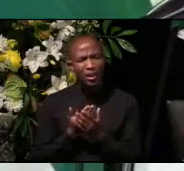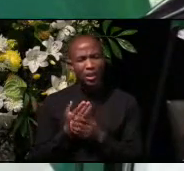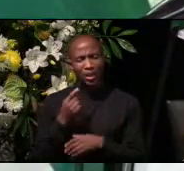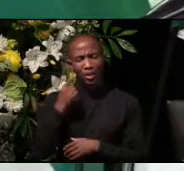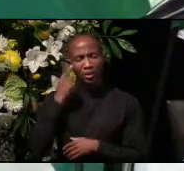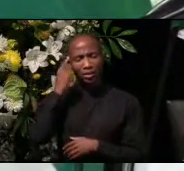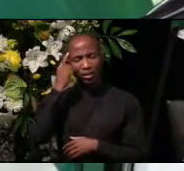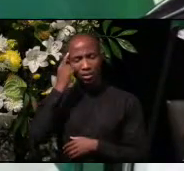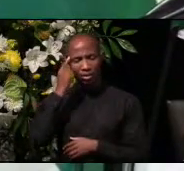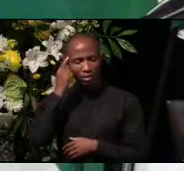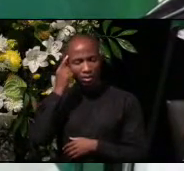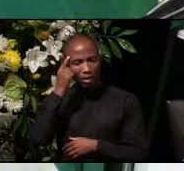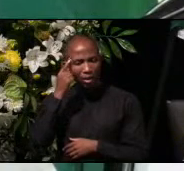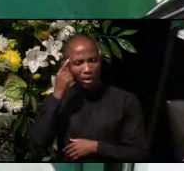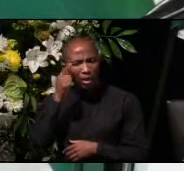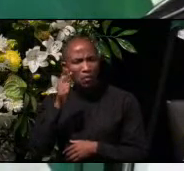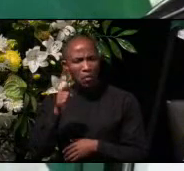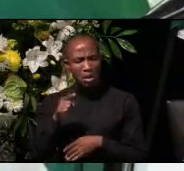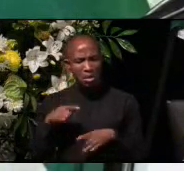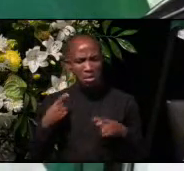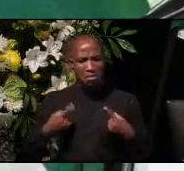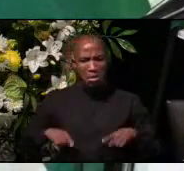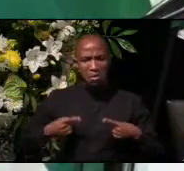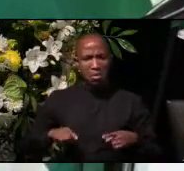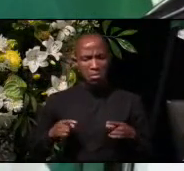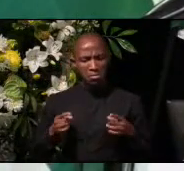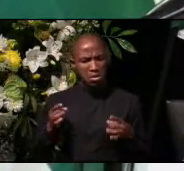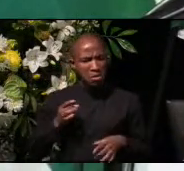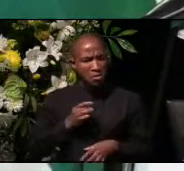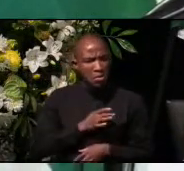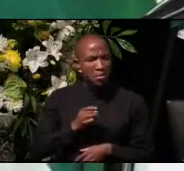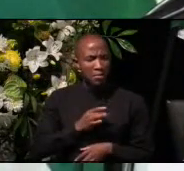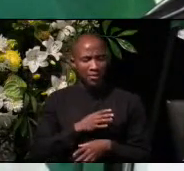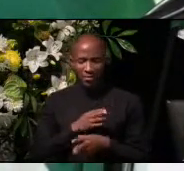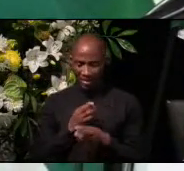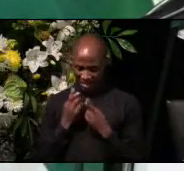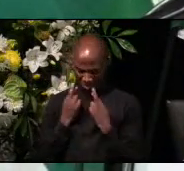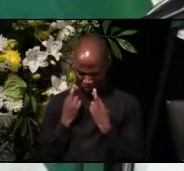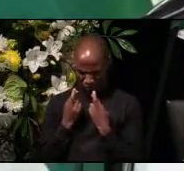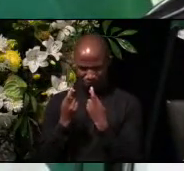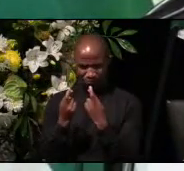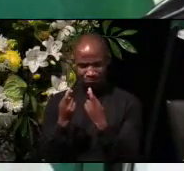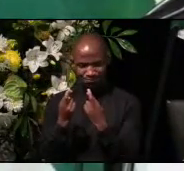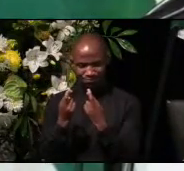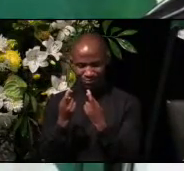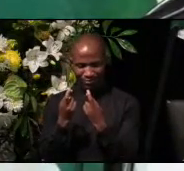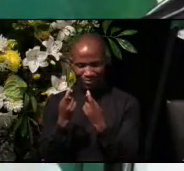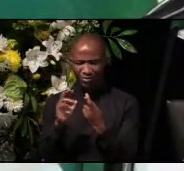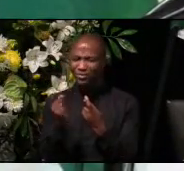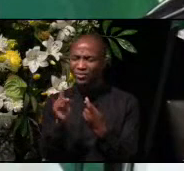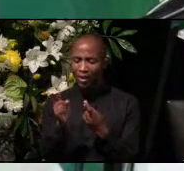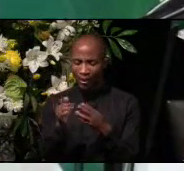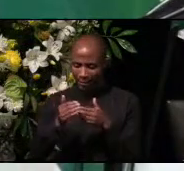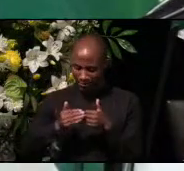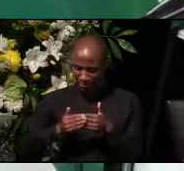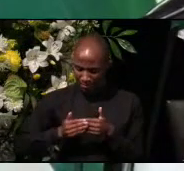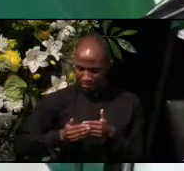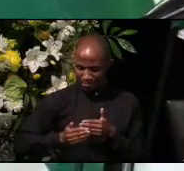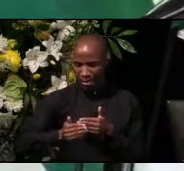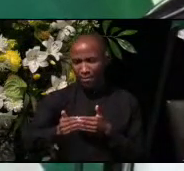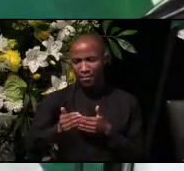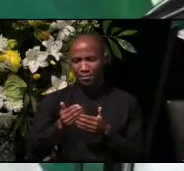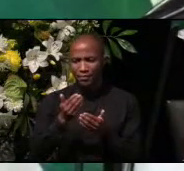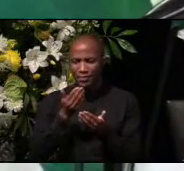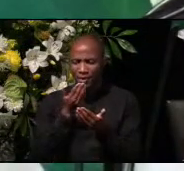our fears our hopes that we'll find a way of developing